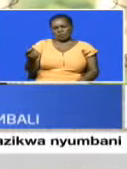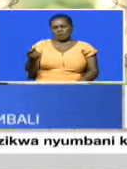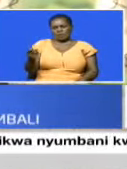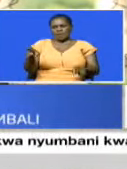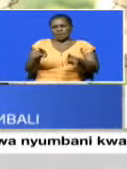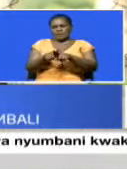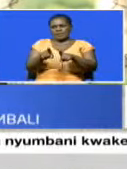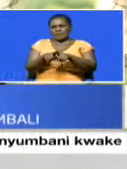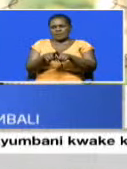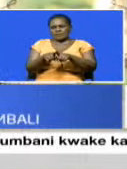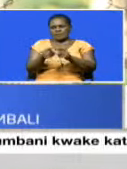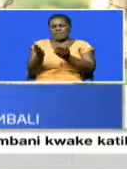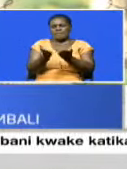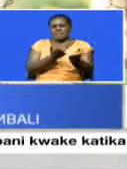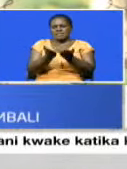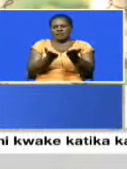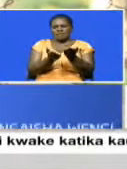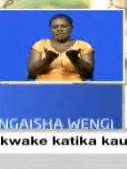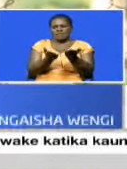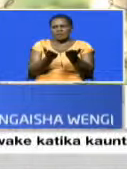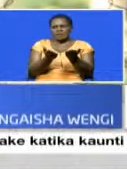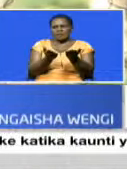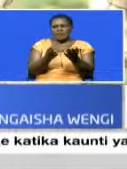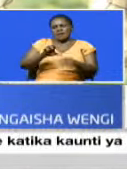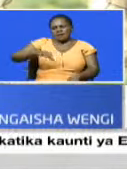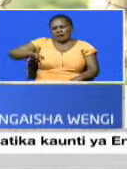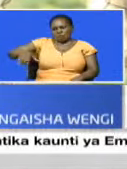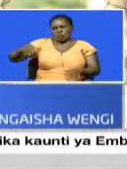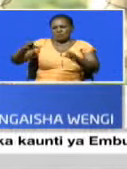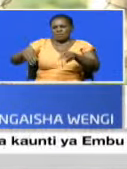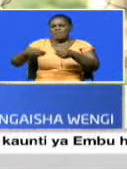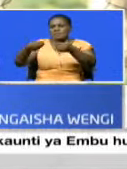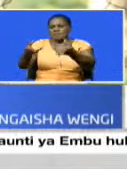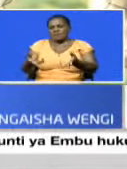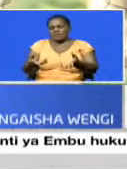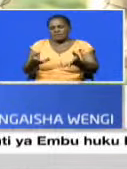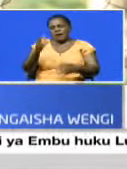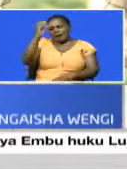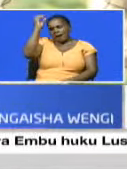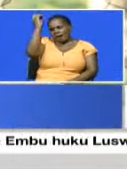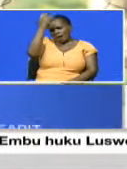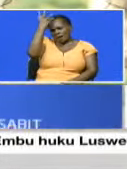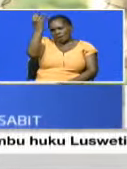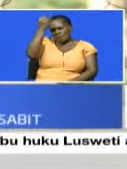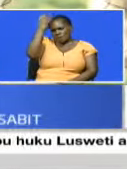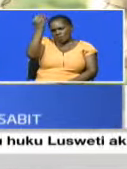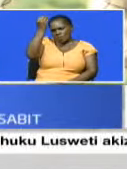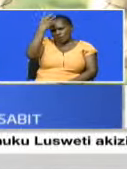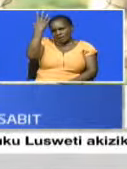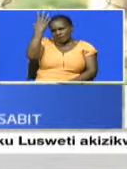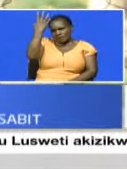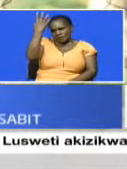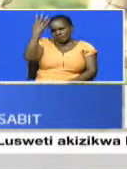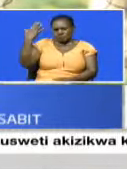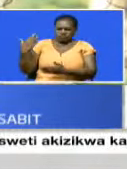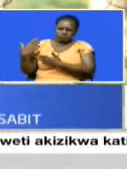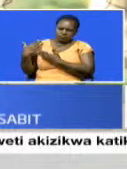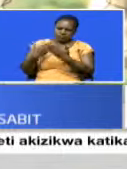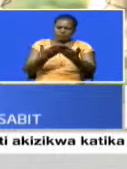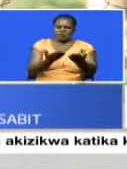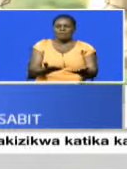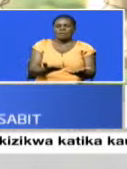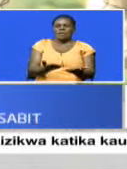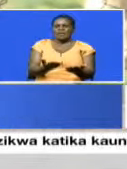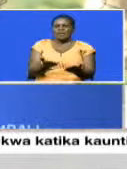ni ya huduma. Unapewa na gari ya kaunti, ambulance inakuleta mpaka hapa